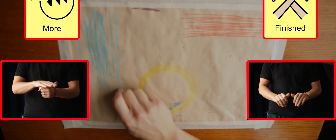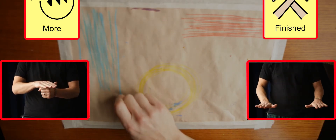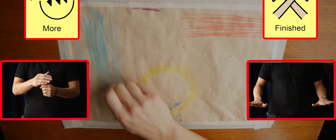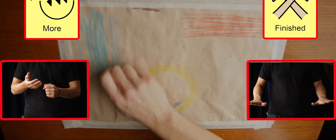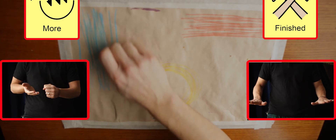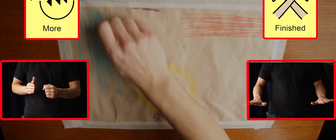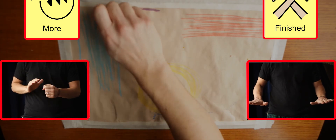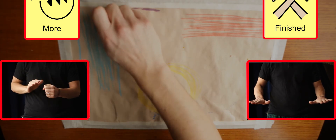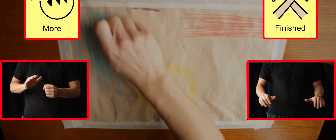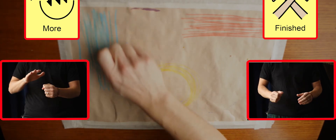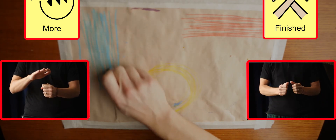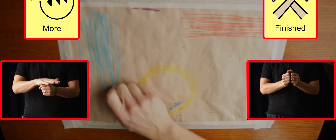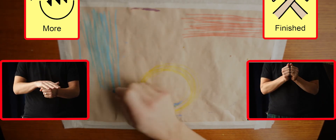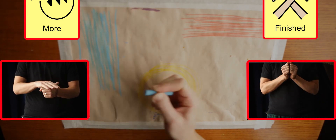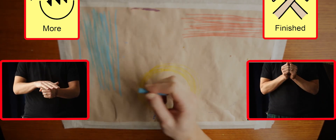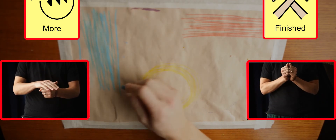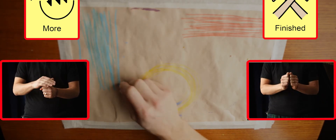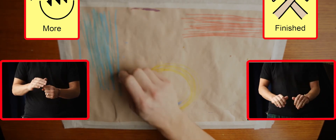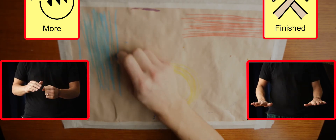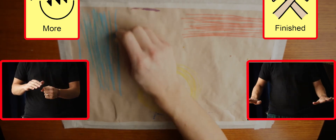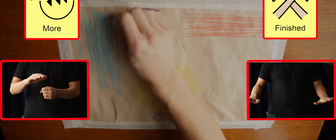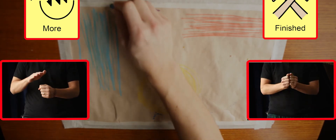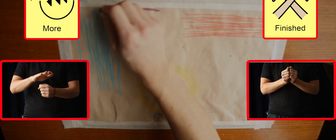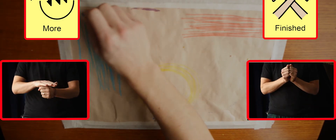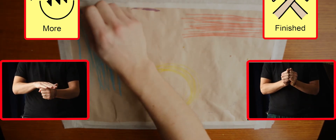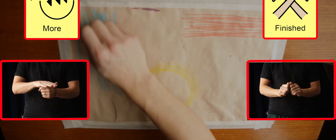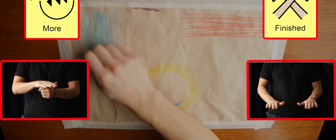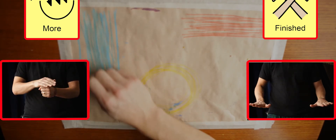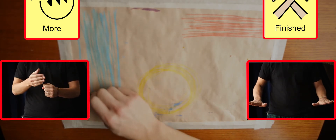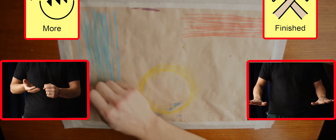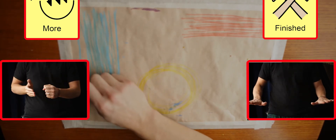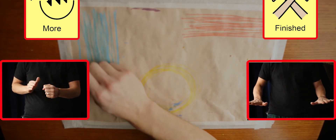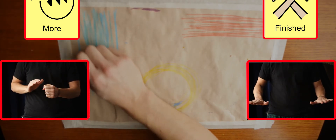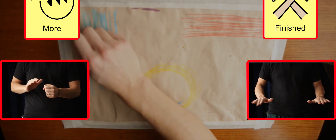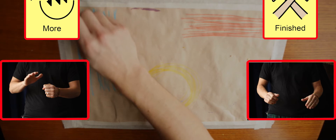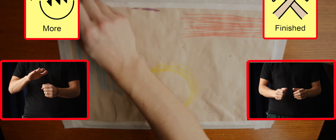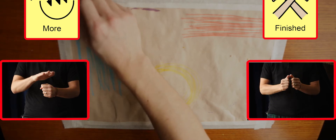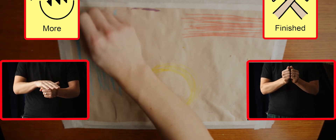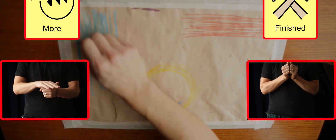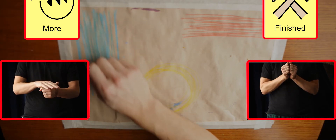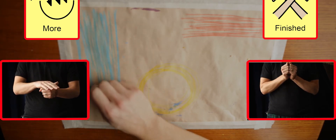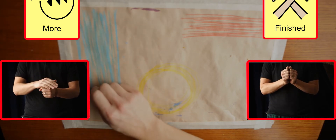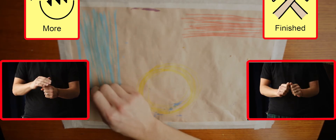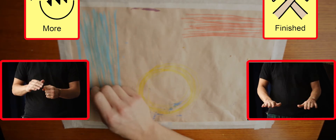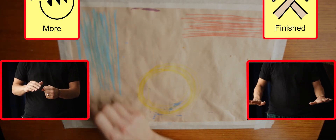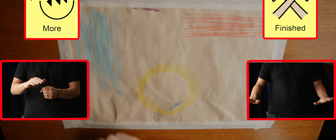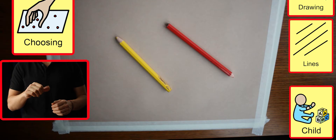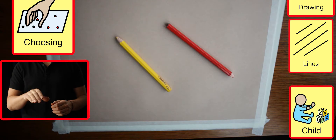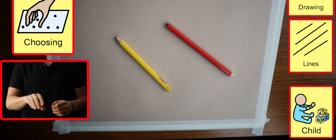communication skills of the highly engaged student by asking if they want more between each choice-making